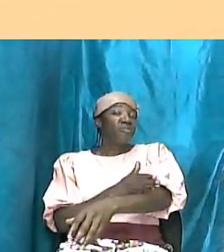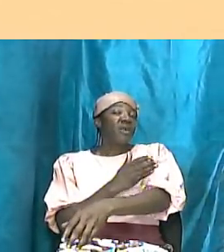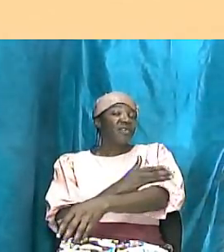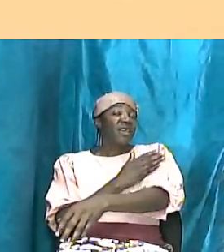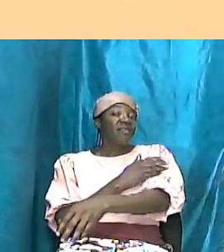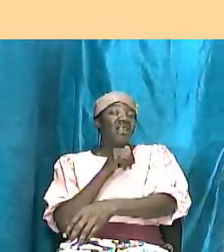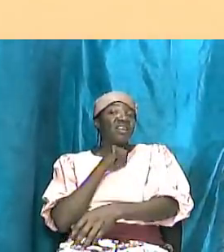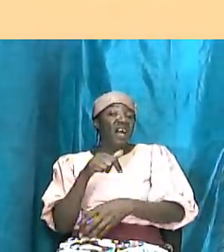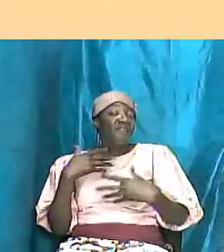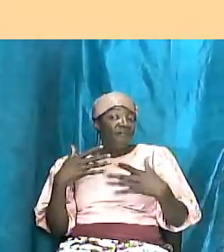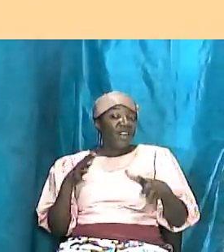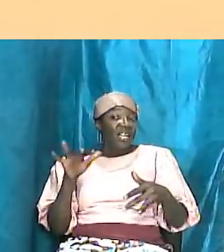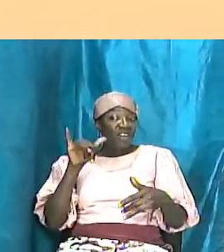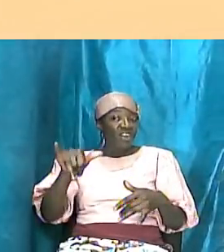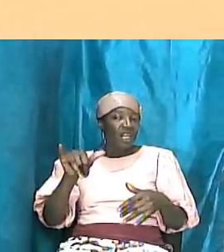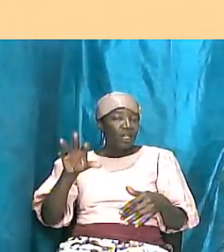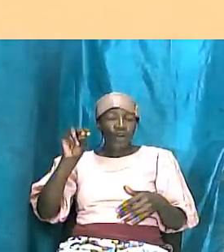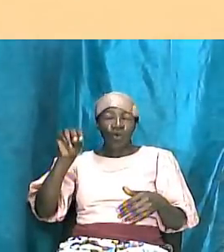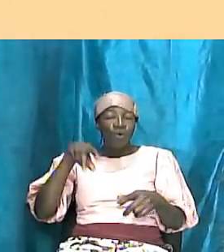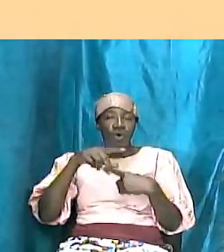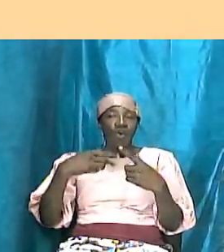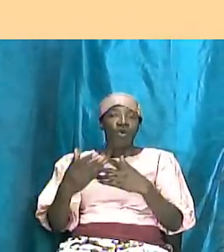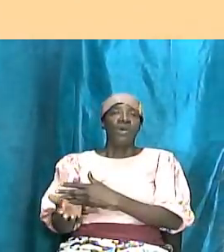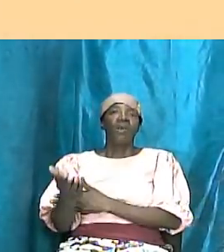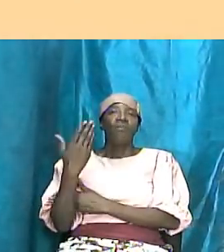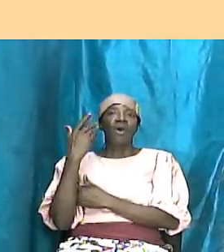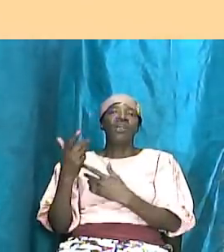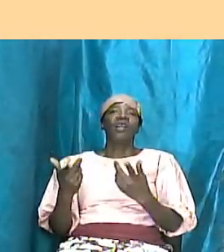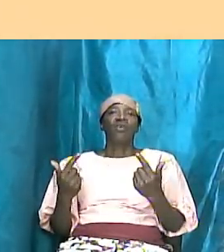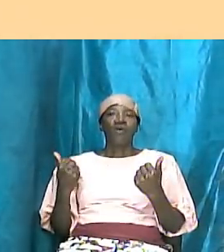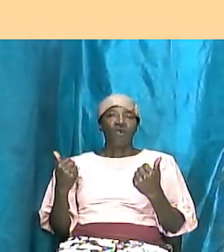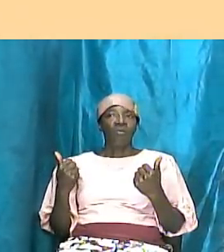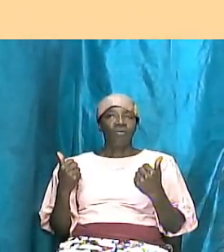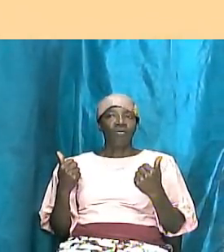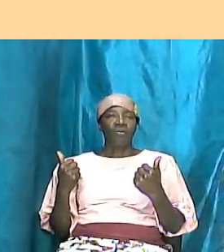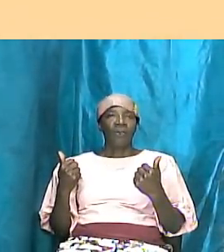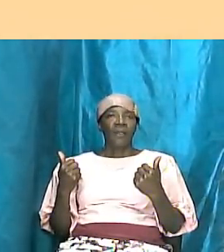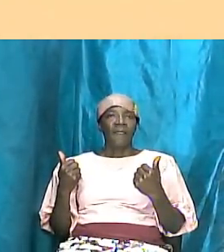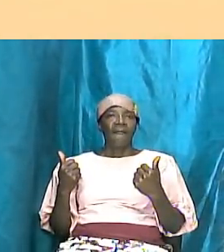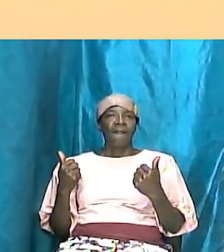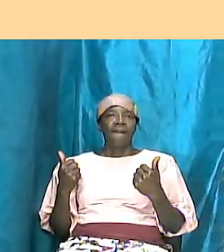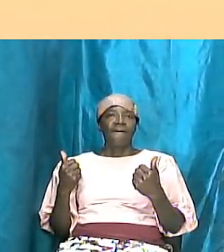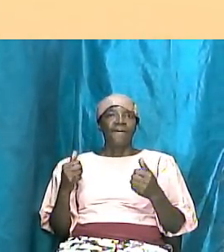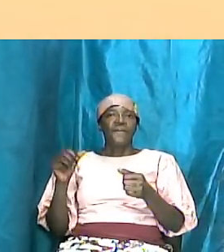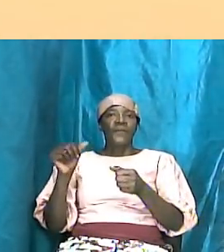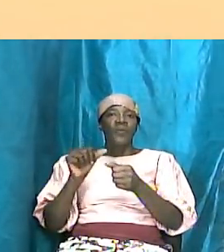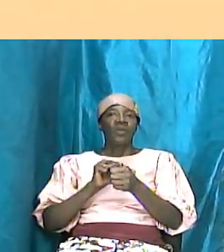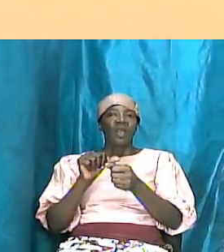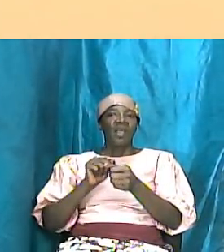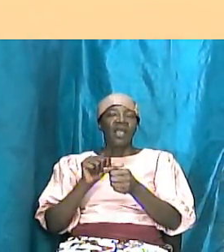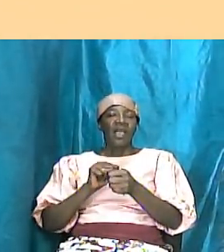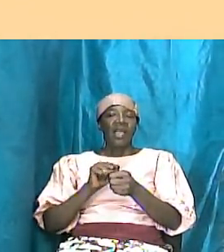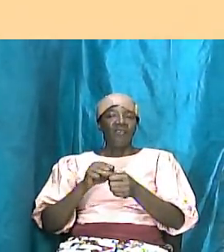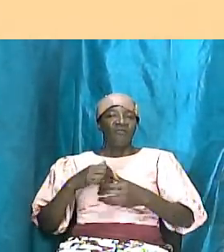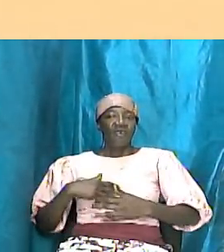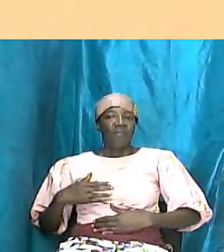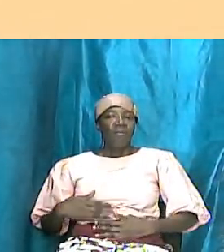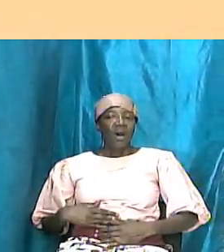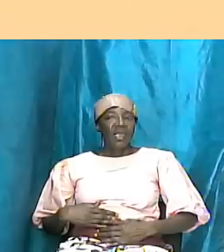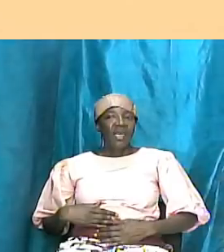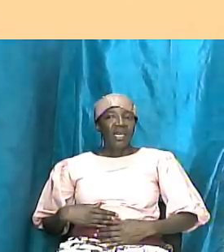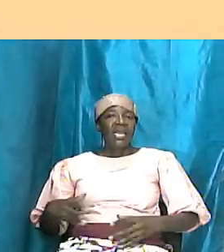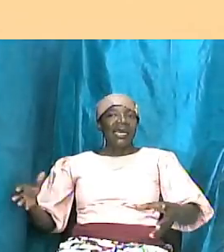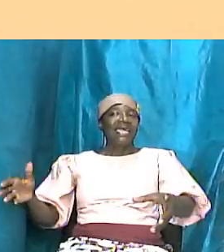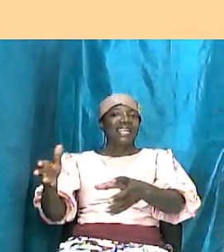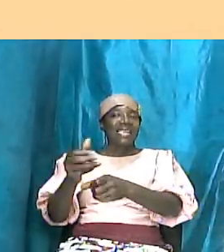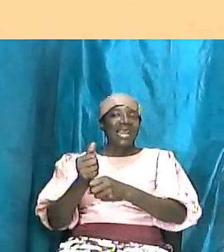not true yet. You know, when the morning came, listen to what happened. When the morning came, everybody took their things according to the